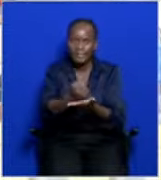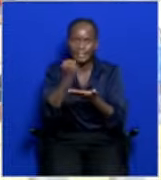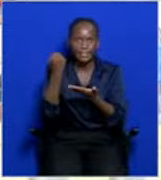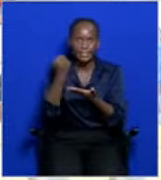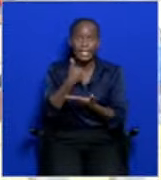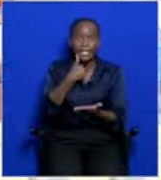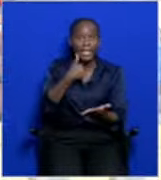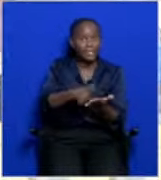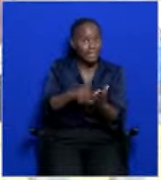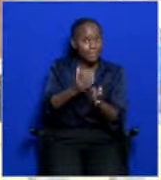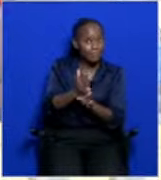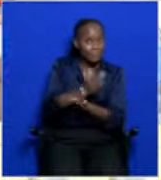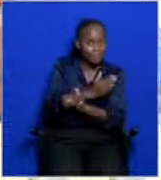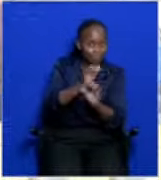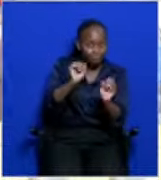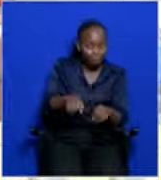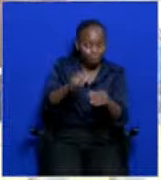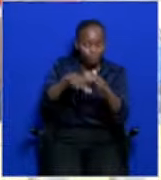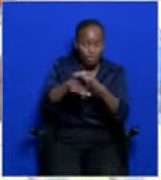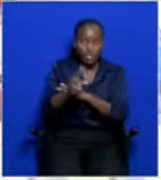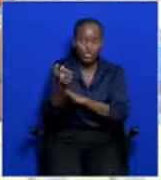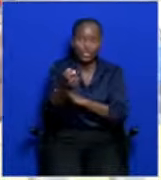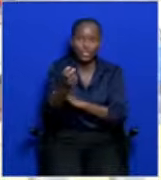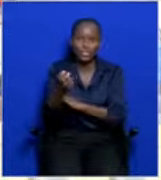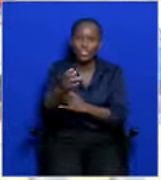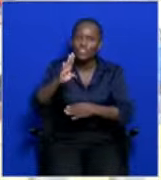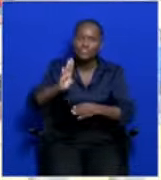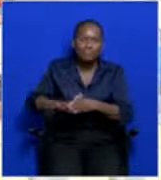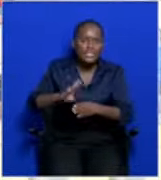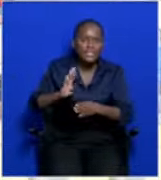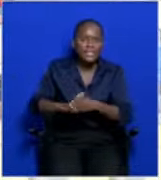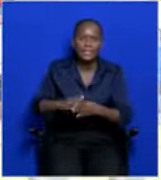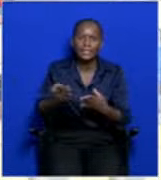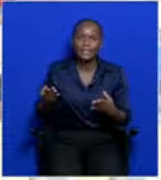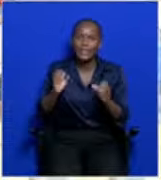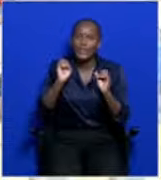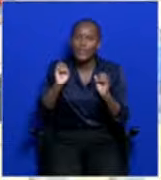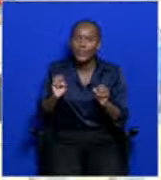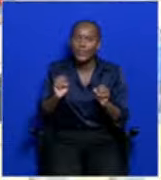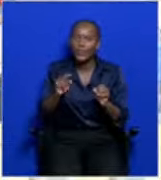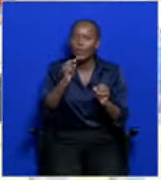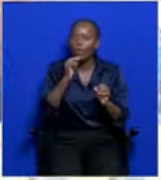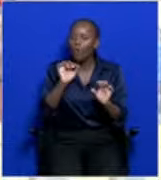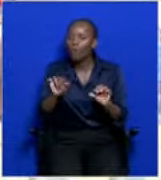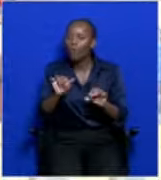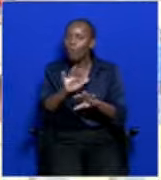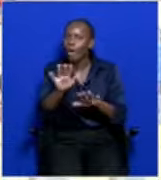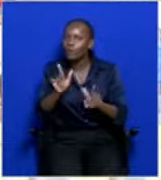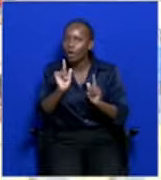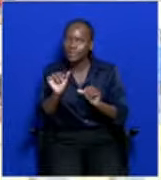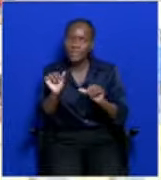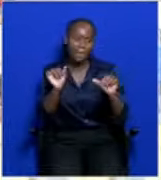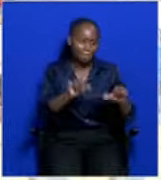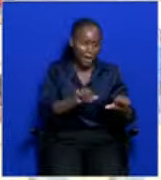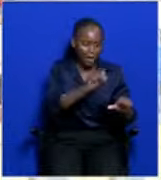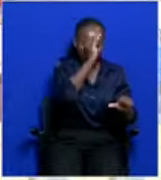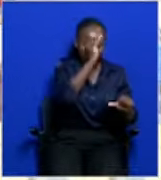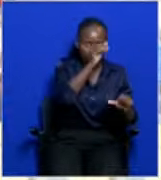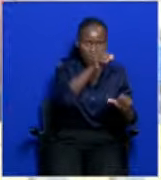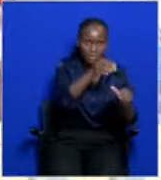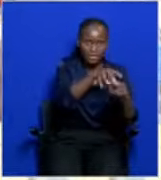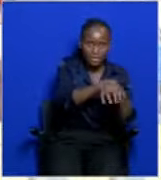for them not to first go and get a search and seizure warrant. So there are, as Commissioner Baloyi